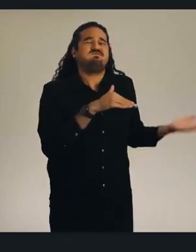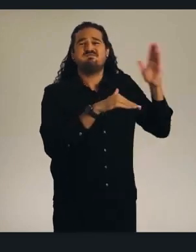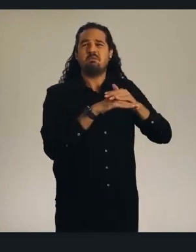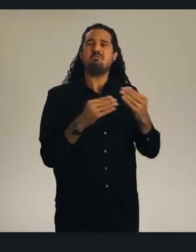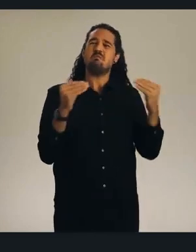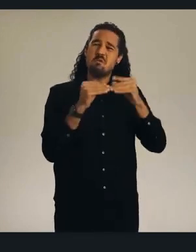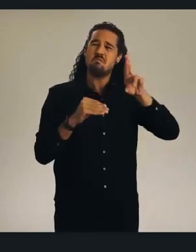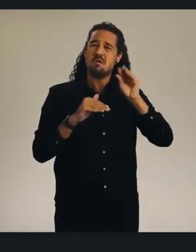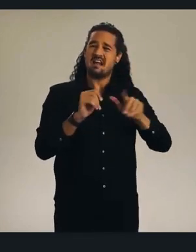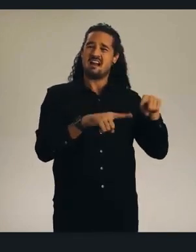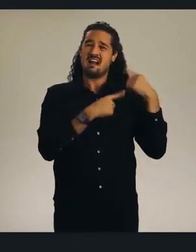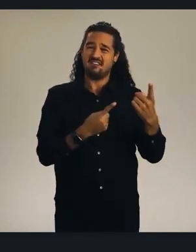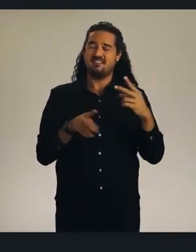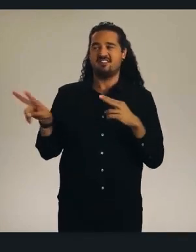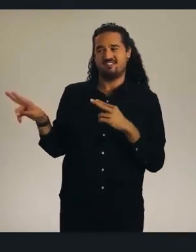ever.